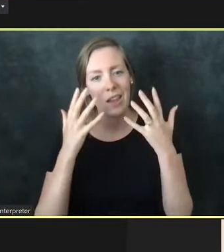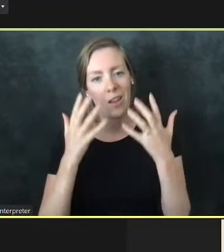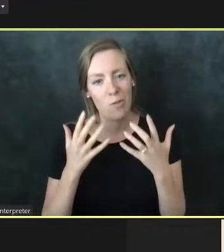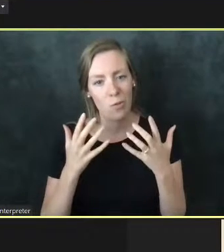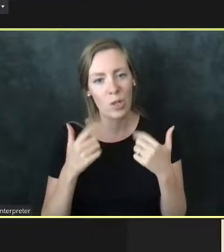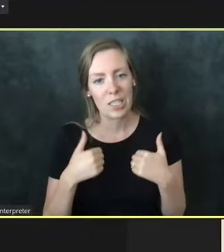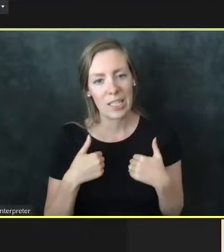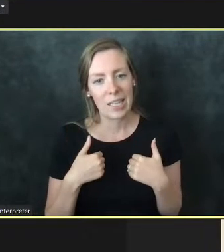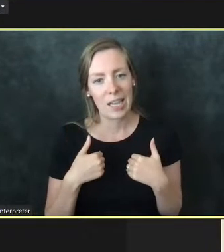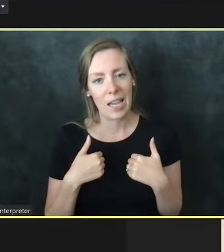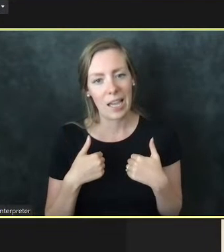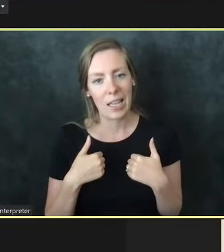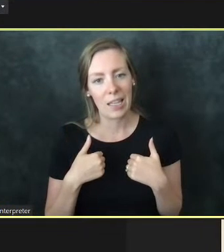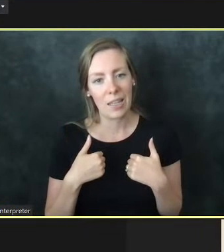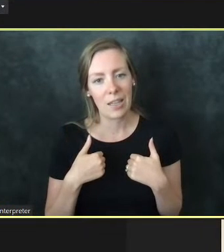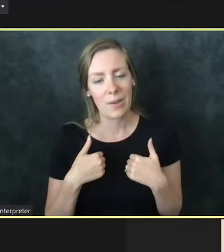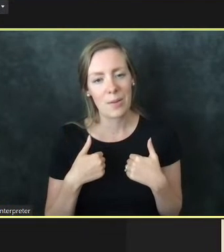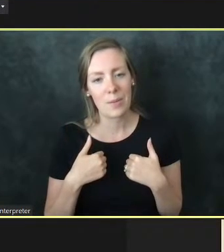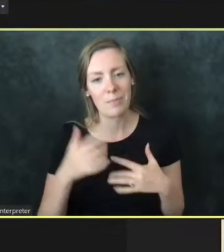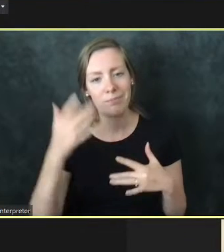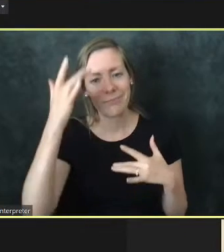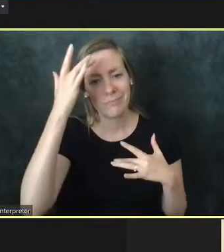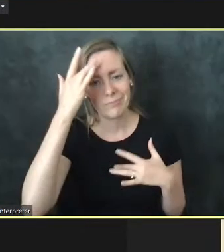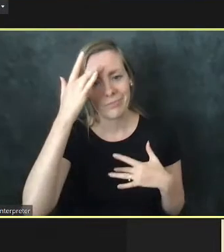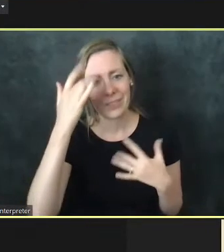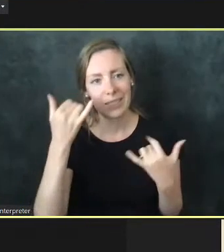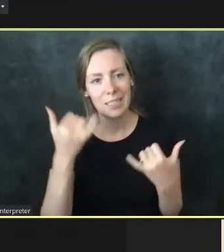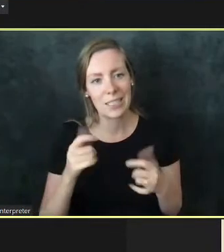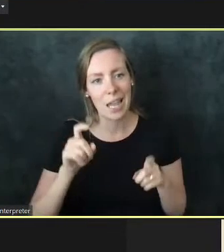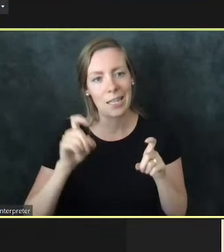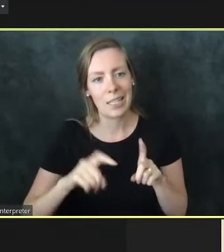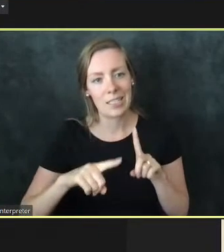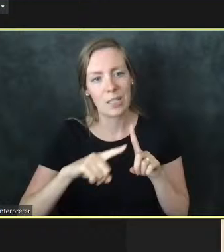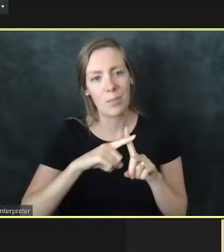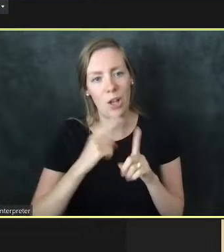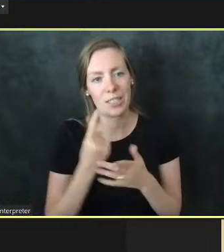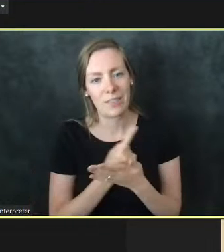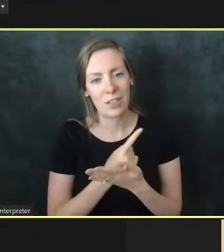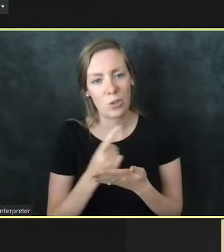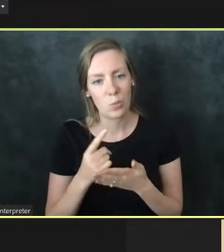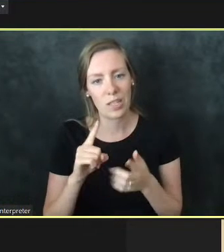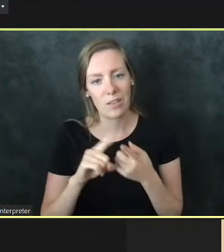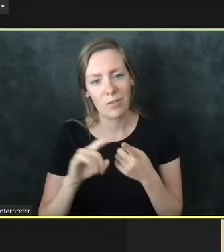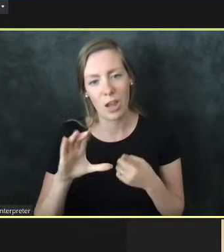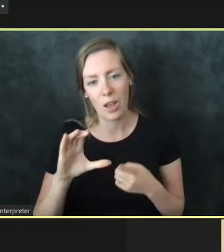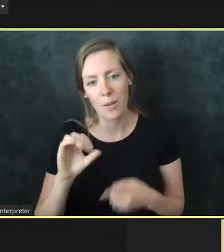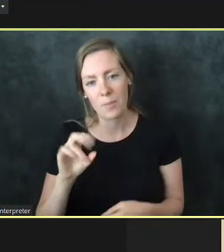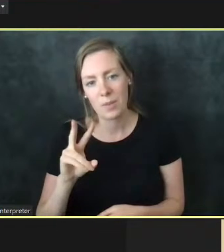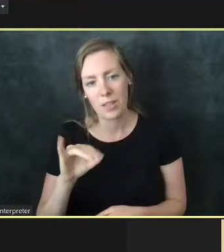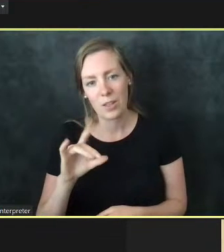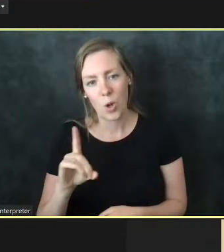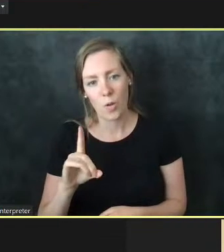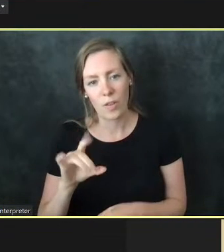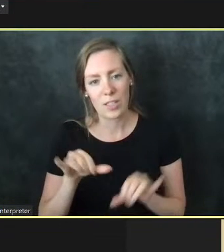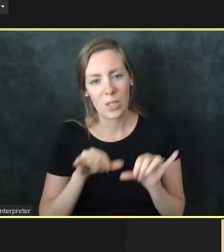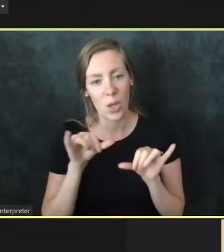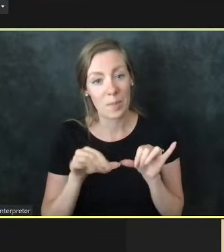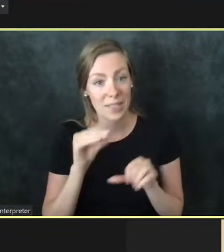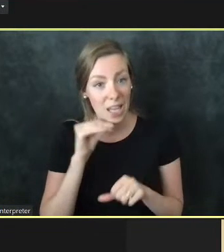one of our pandemic De una de las tested positive just this week. So Yeah. I'm housebound